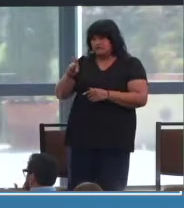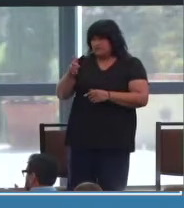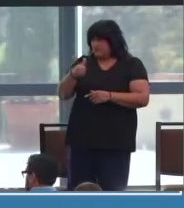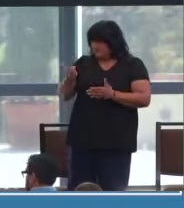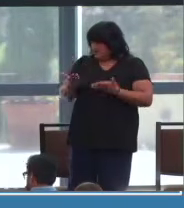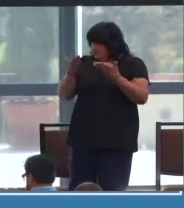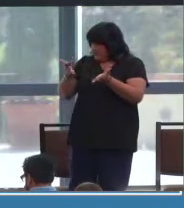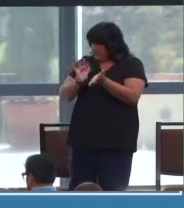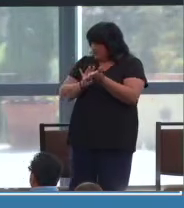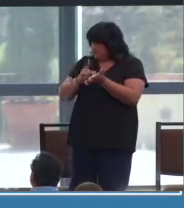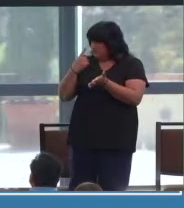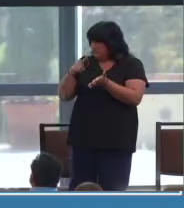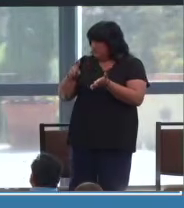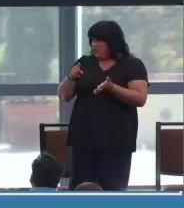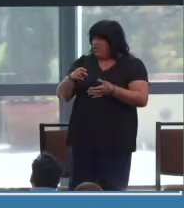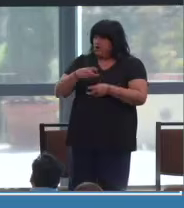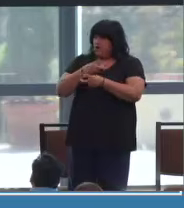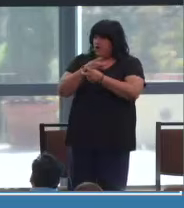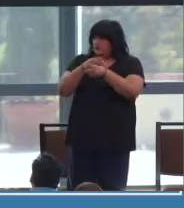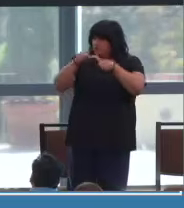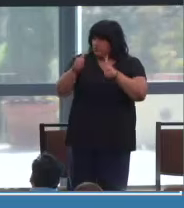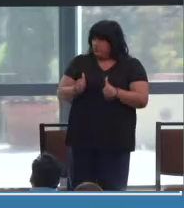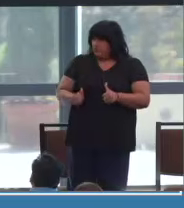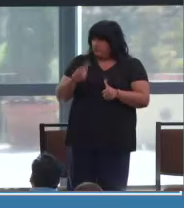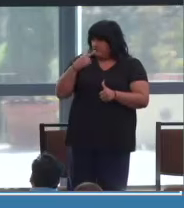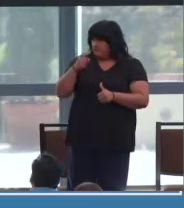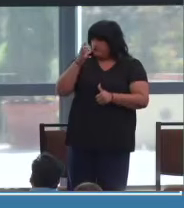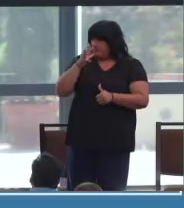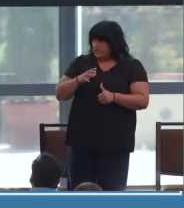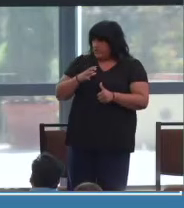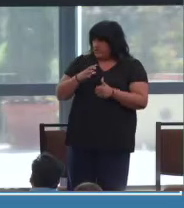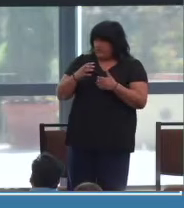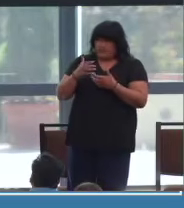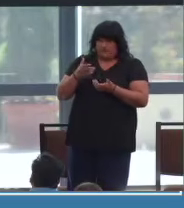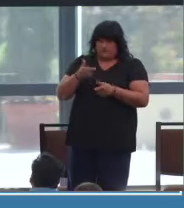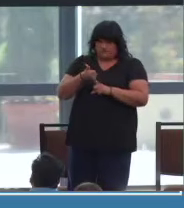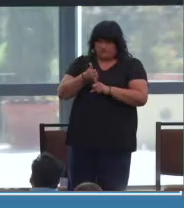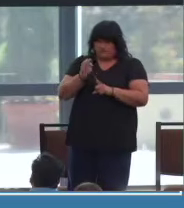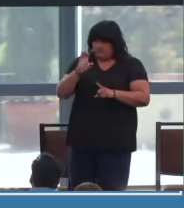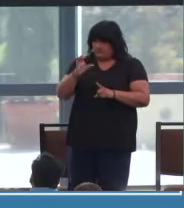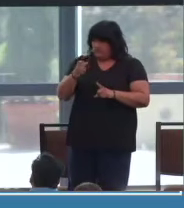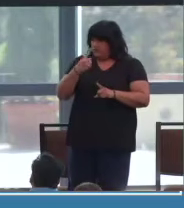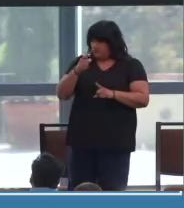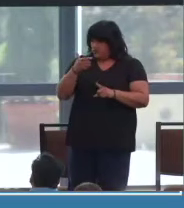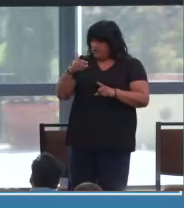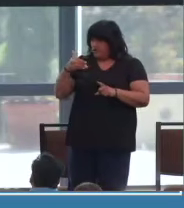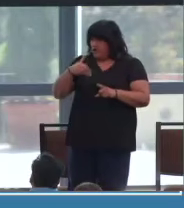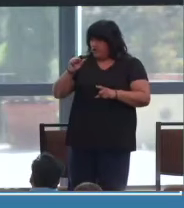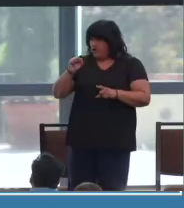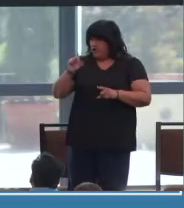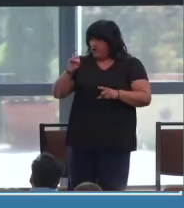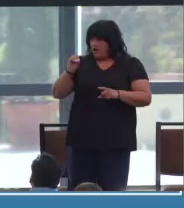recommended medications for osteoporosis for a woman on birth control pills who already has osteopenia?